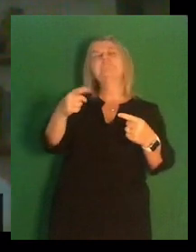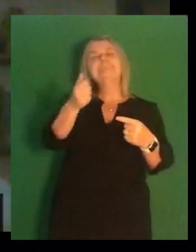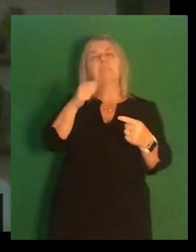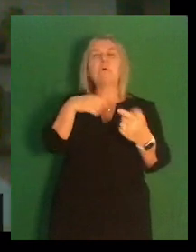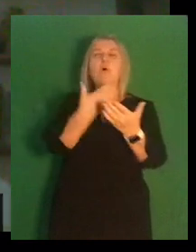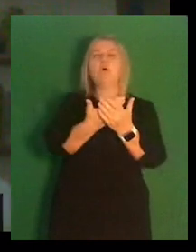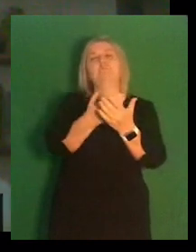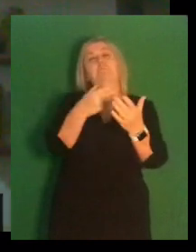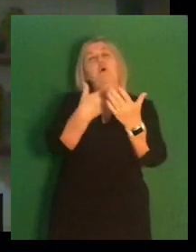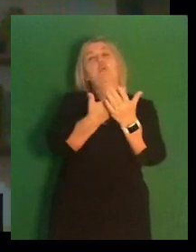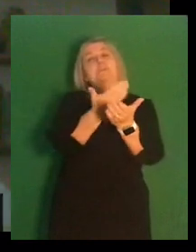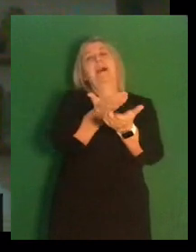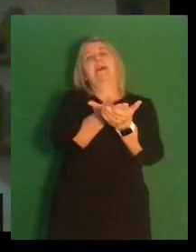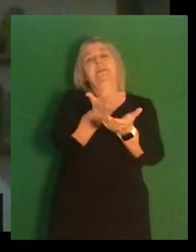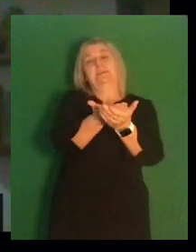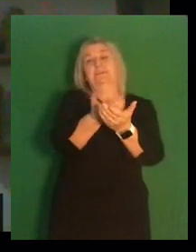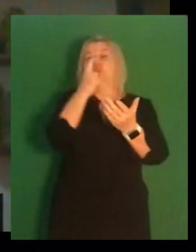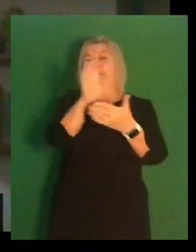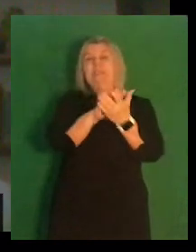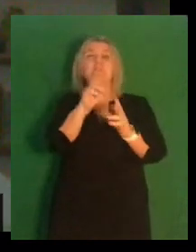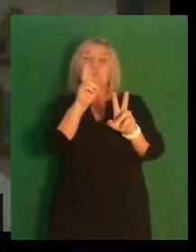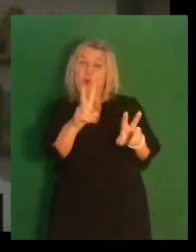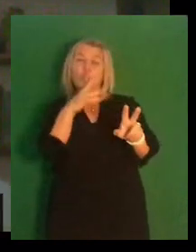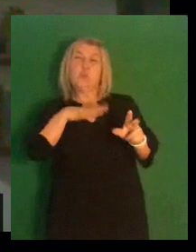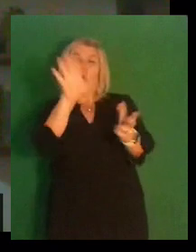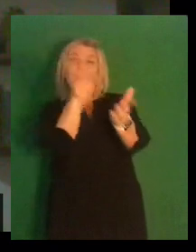just kind of to give ourselves the space